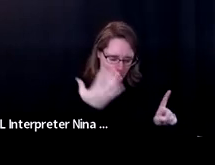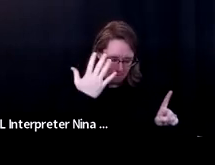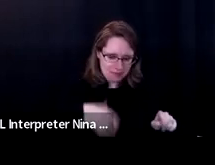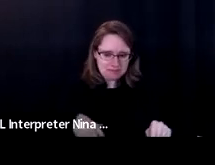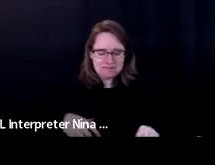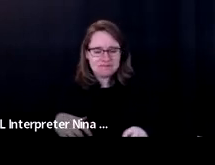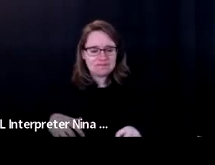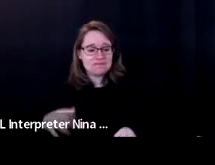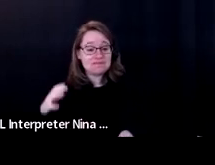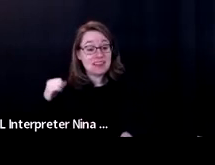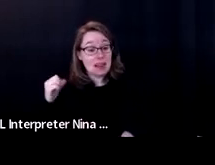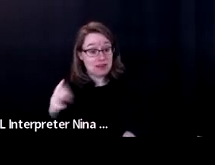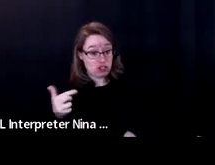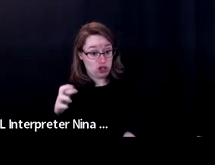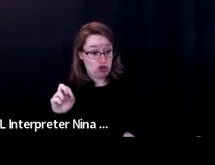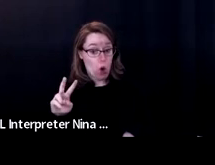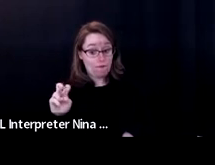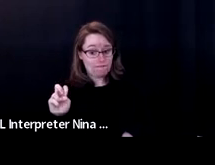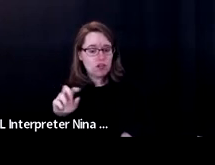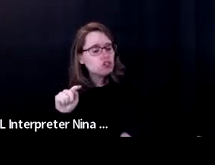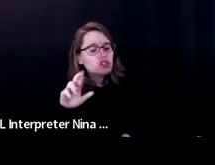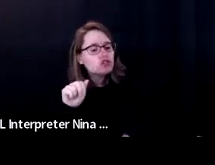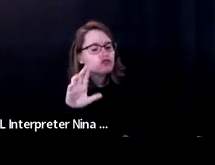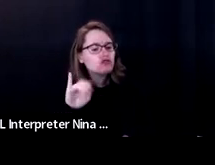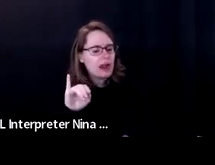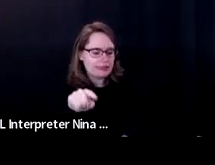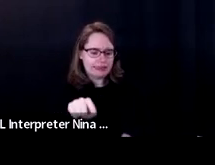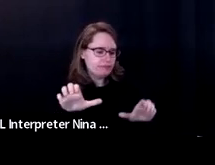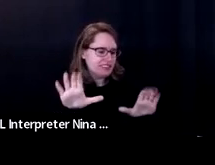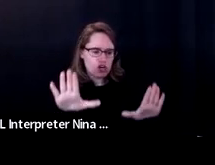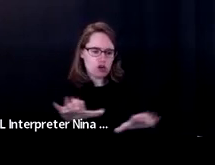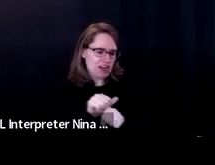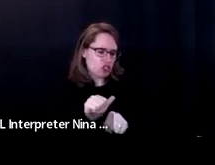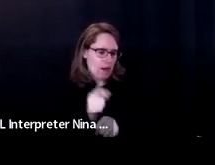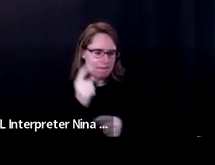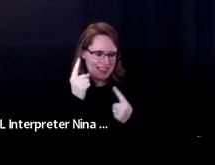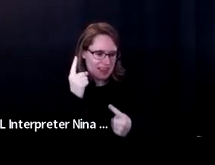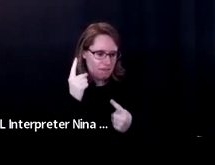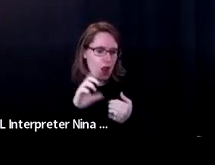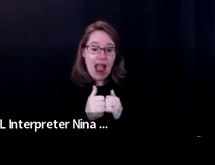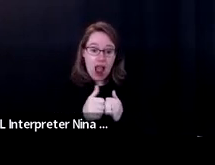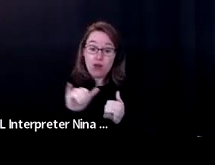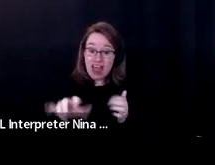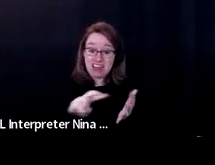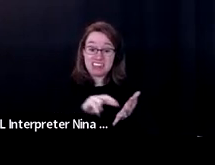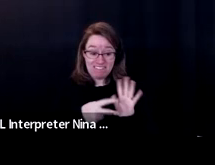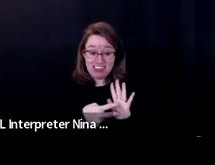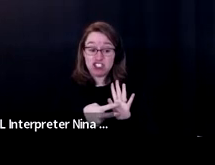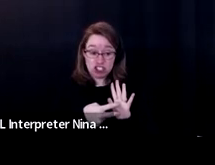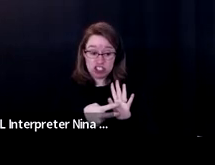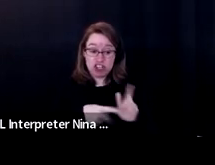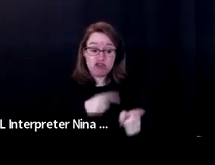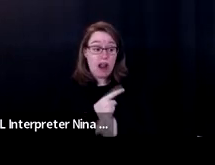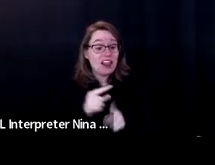jump in if you. Tracy, I think Tracy did a great job of thinking about how a definition, right? The word